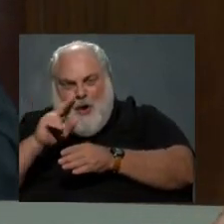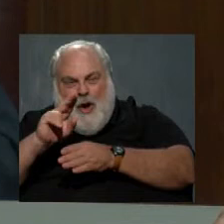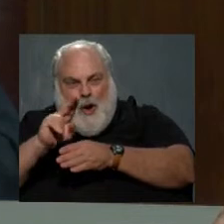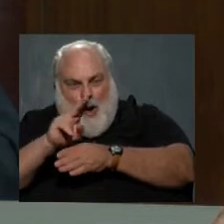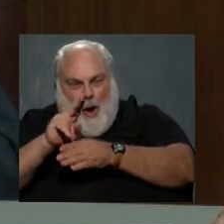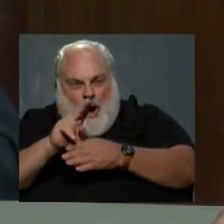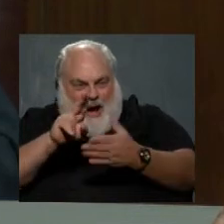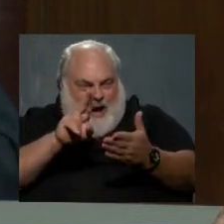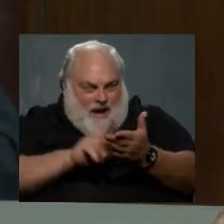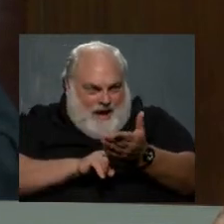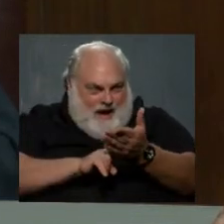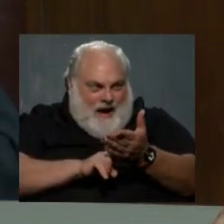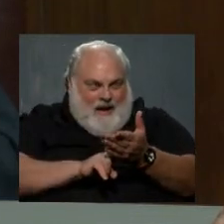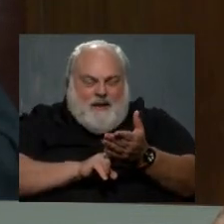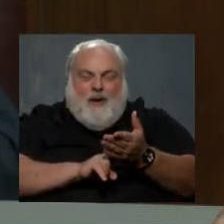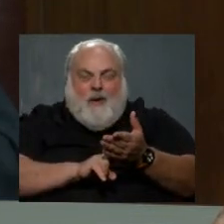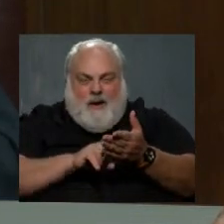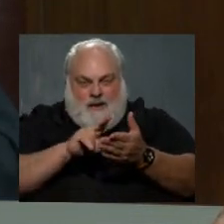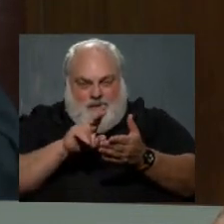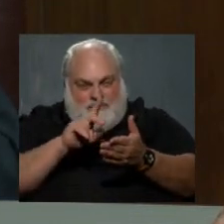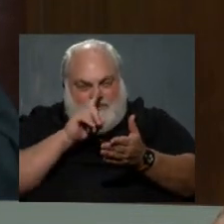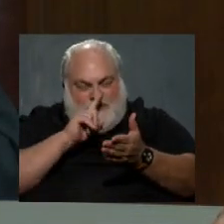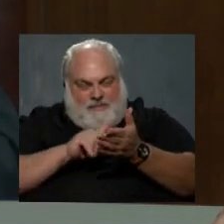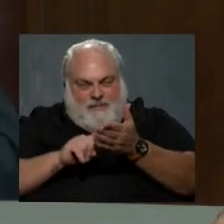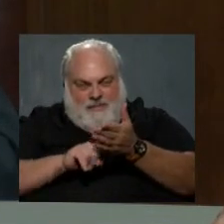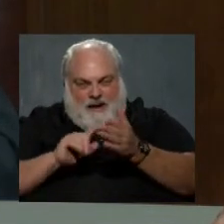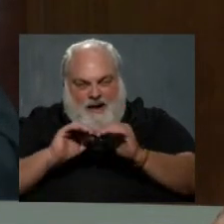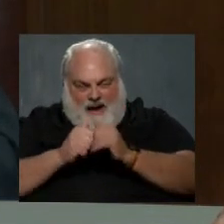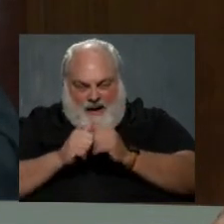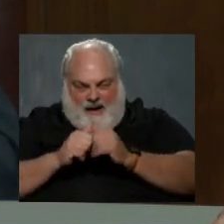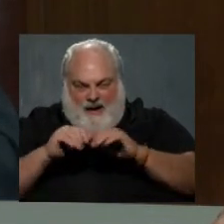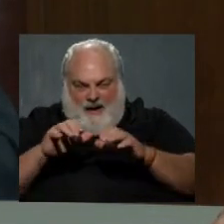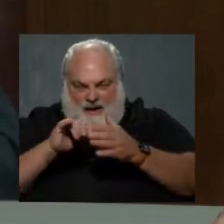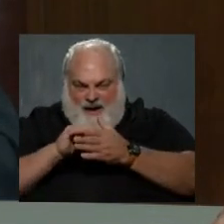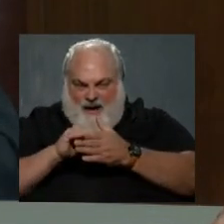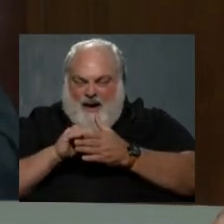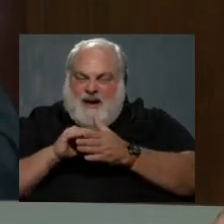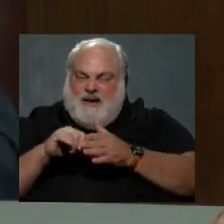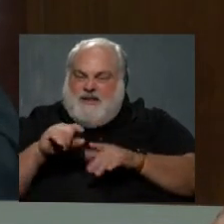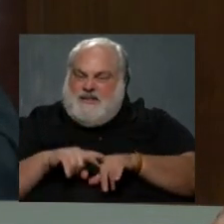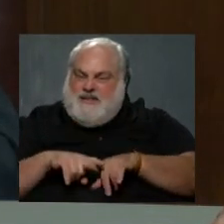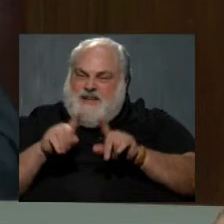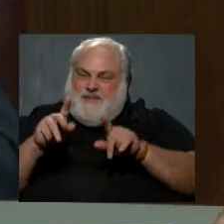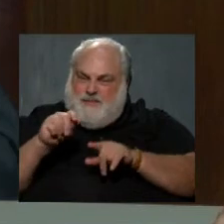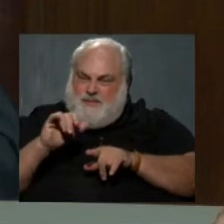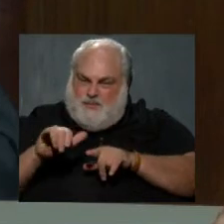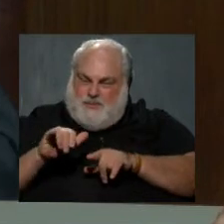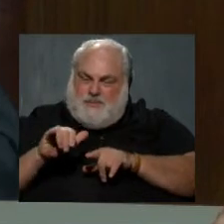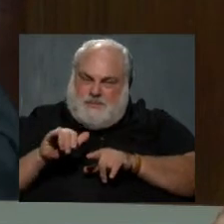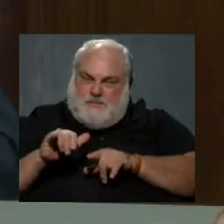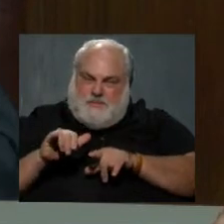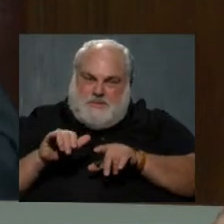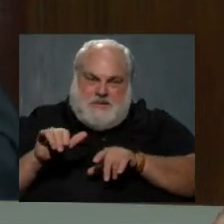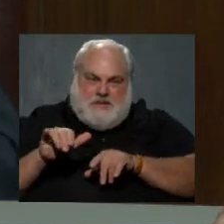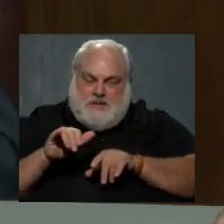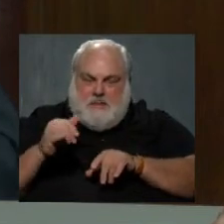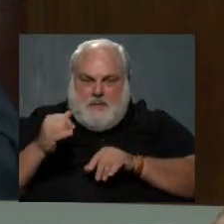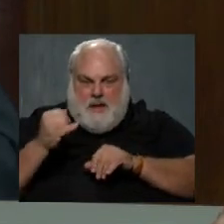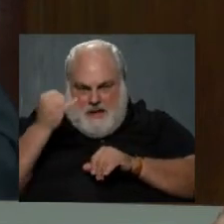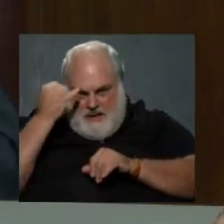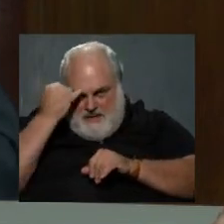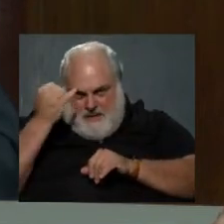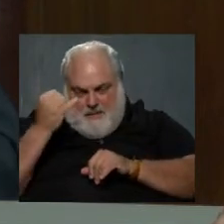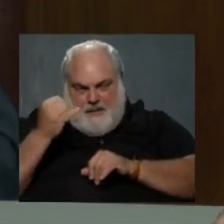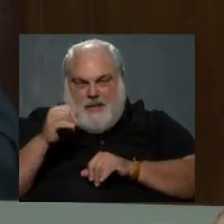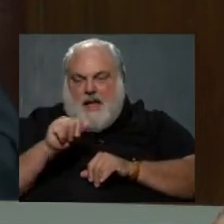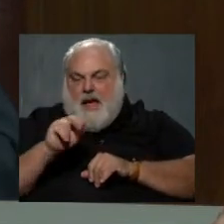and had signed an affidavit, I said, we need to kind of rethink this. So this is another effort in that same vein. And plus, we still have